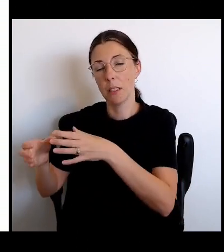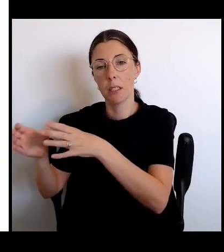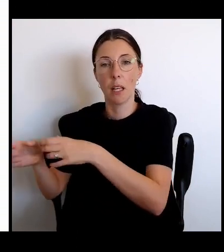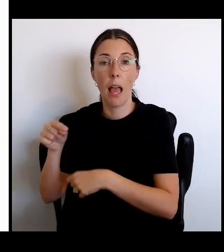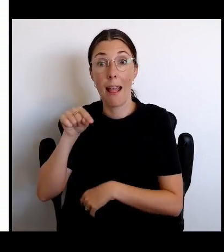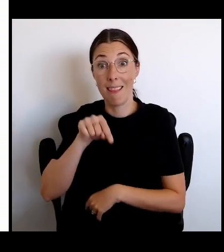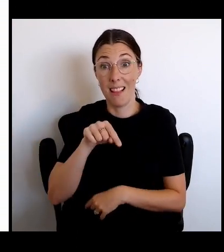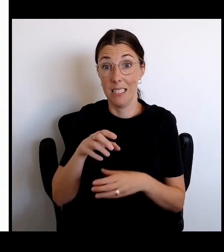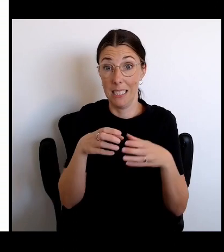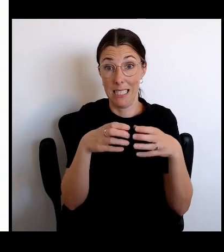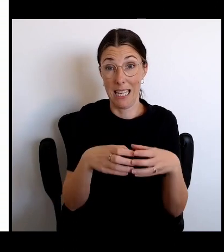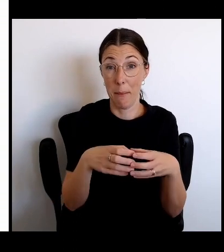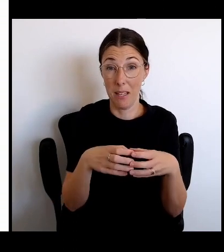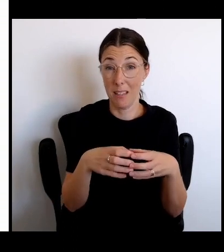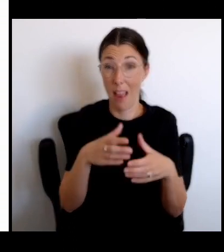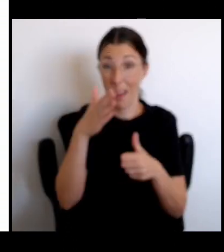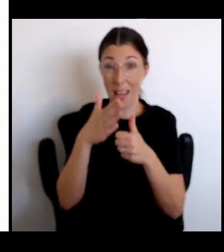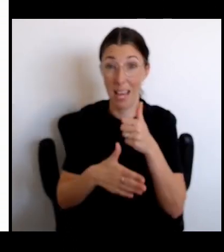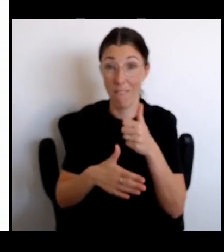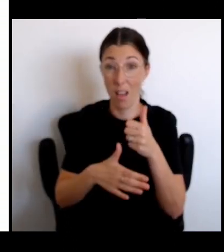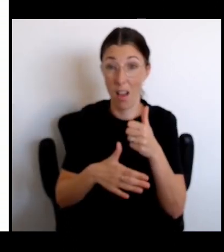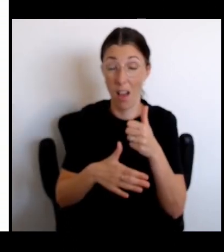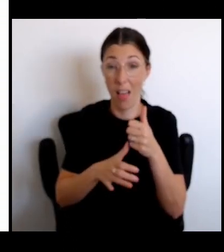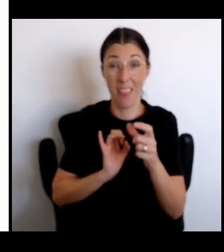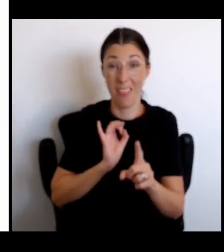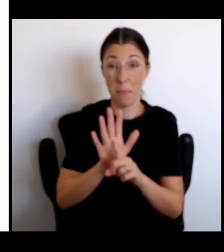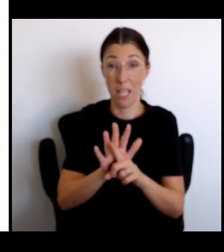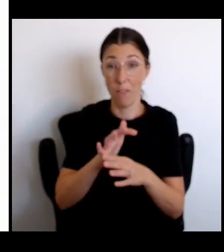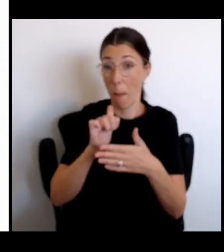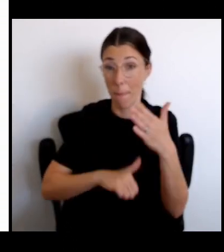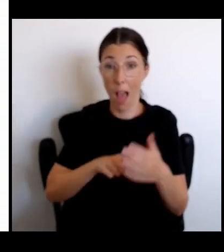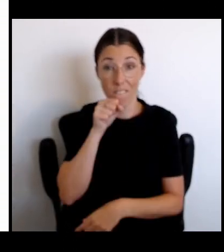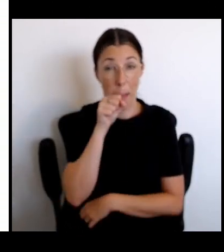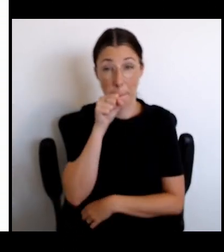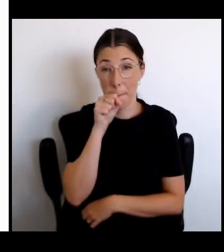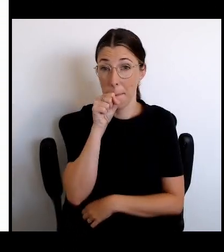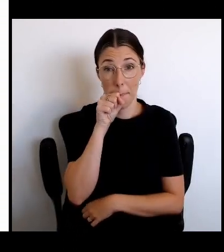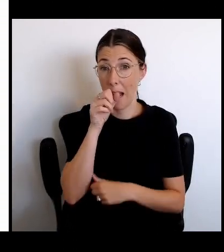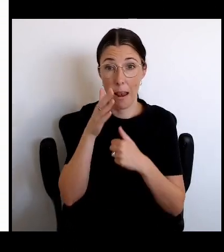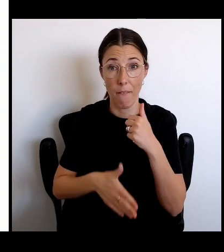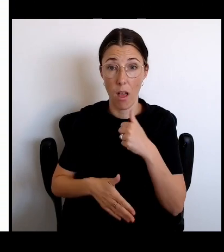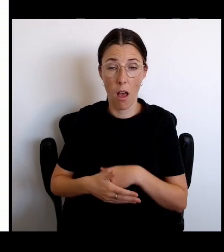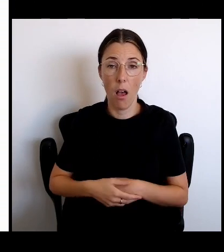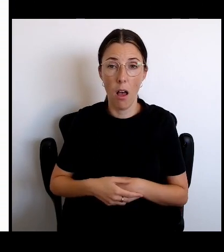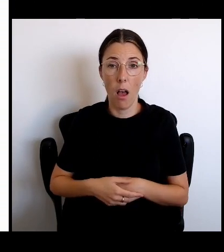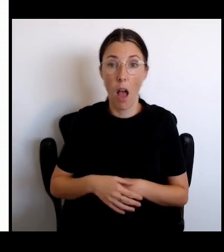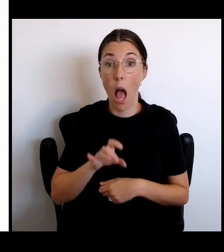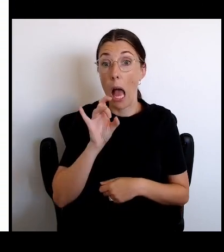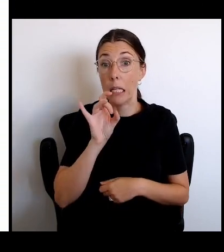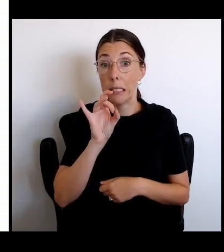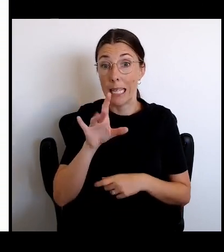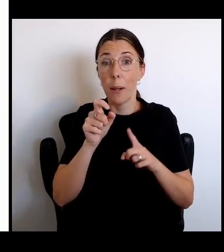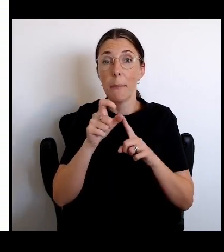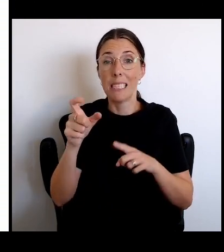have never bought their own vape. So of the 10% of teenagers who've tried vaping in the